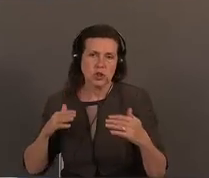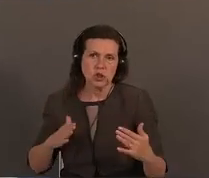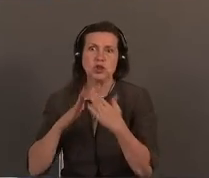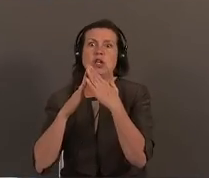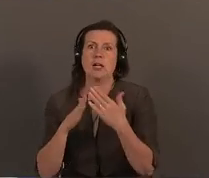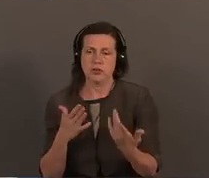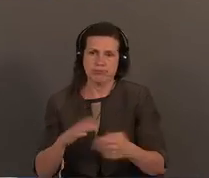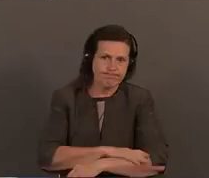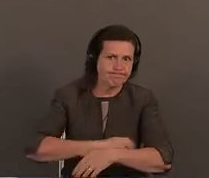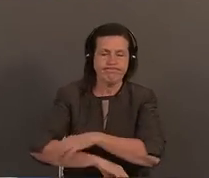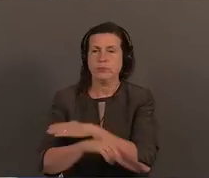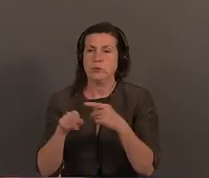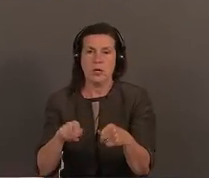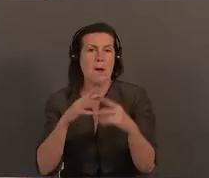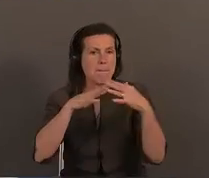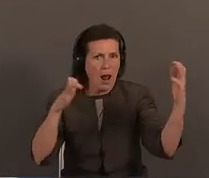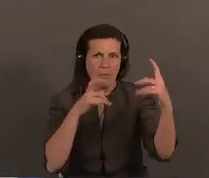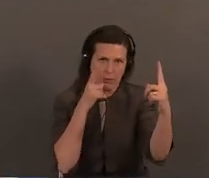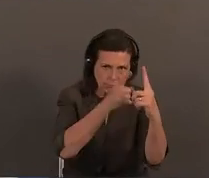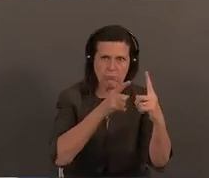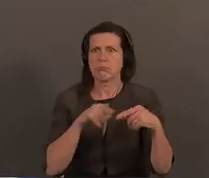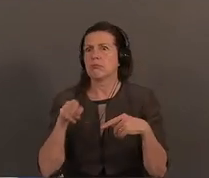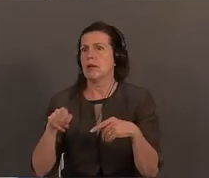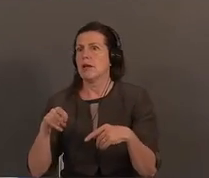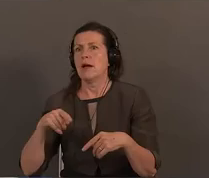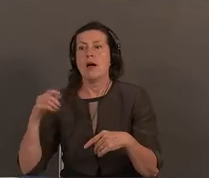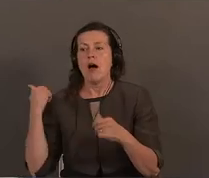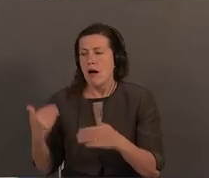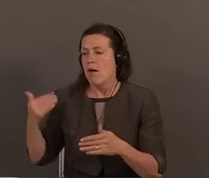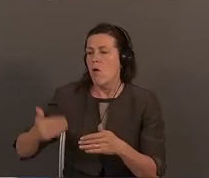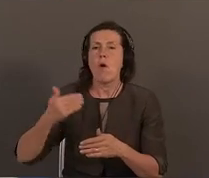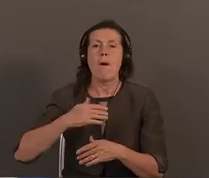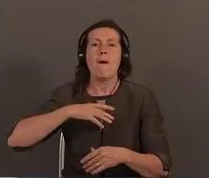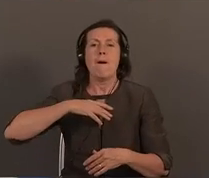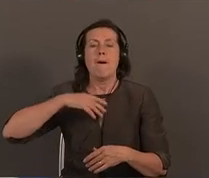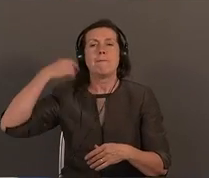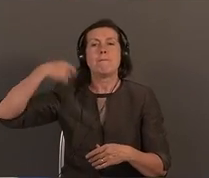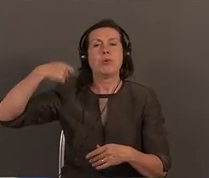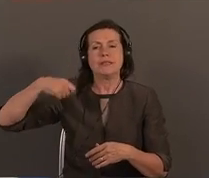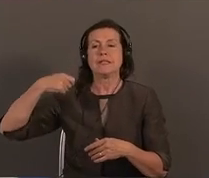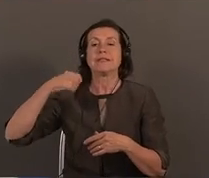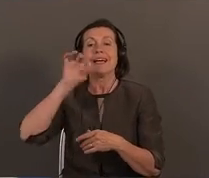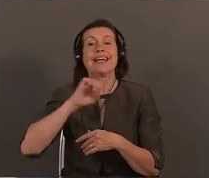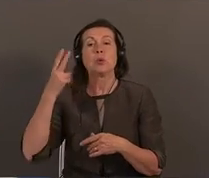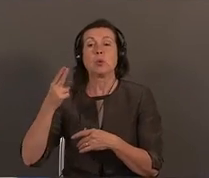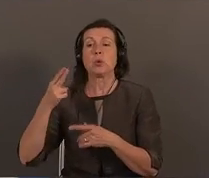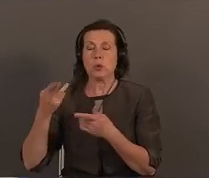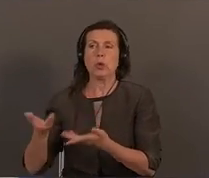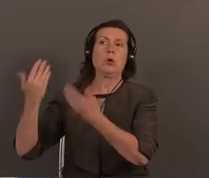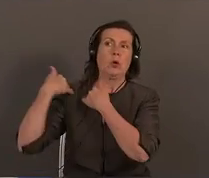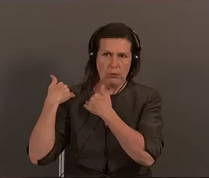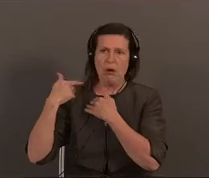the Parliament, it's a goal for all the presidencies, and it's a big goal for the European Commission and for BEREC, of